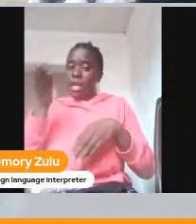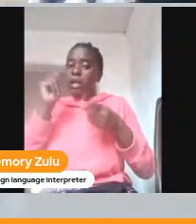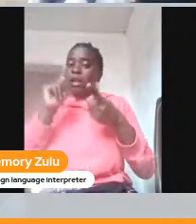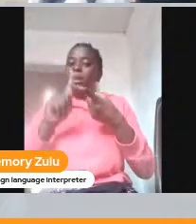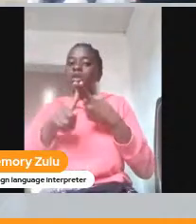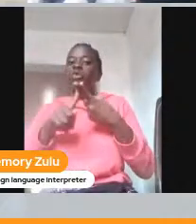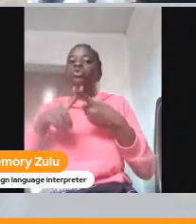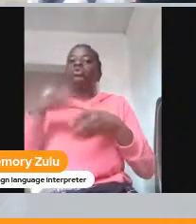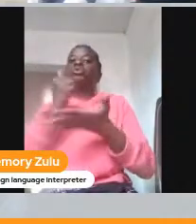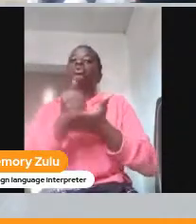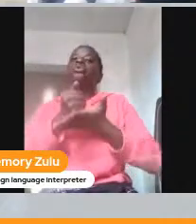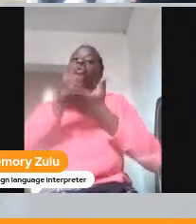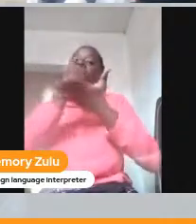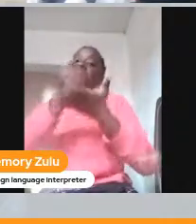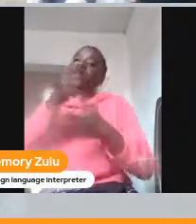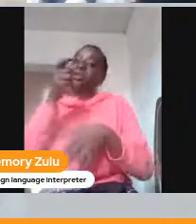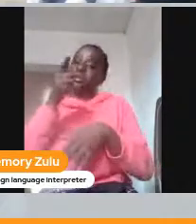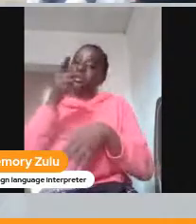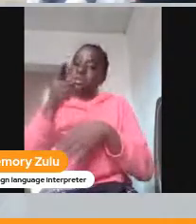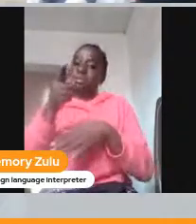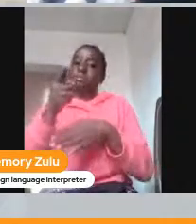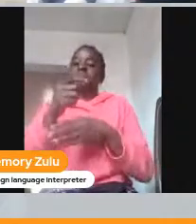deadly. Thank you.